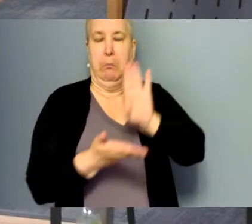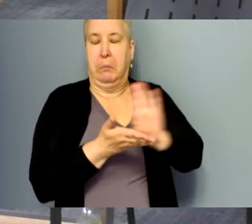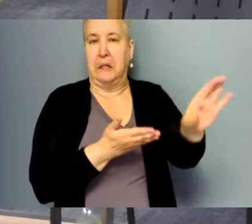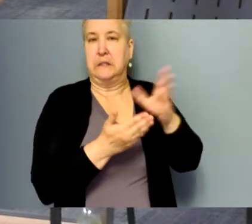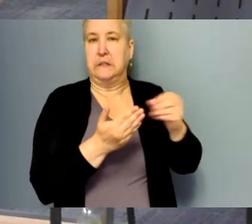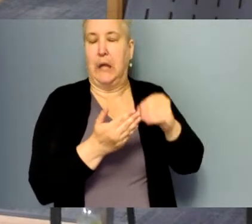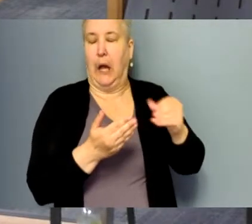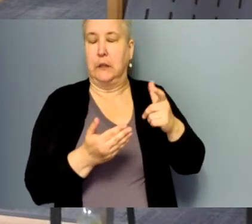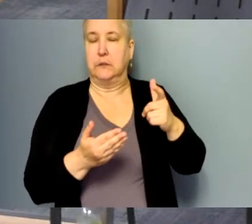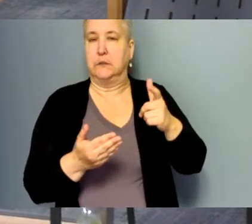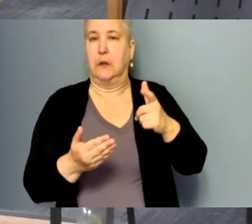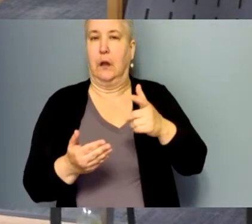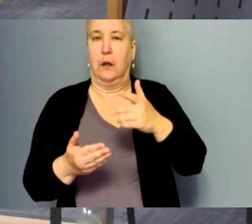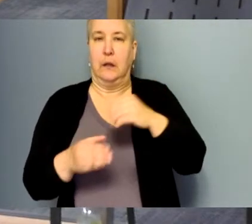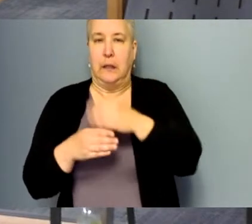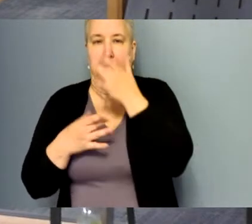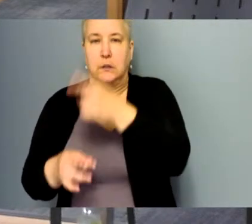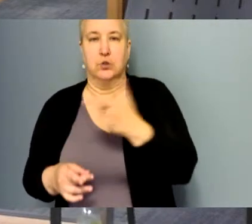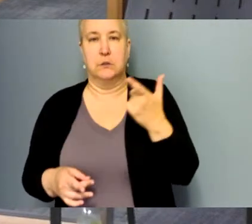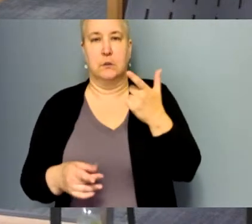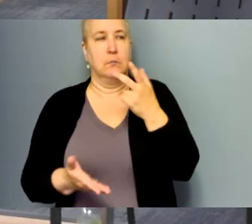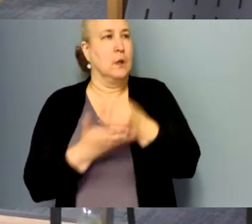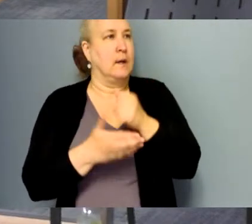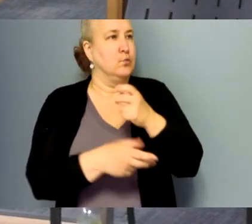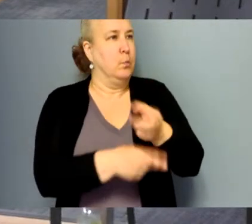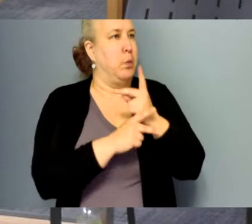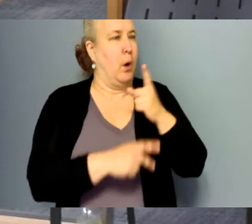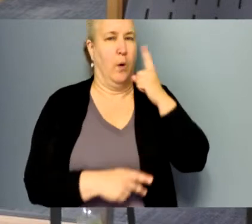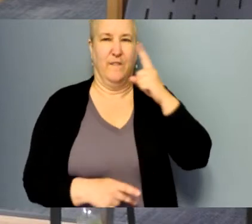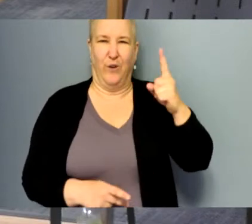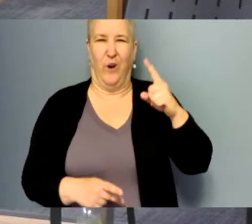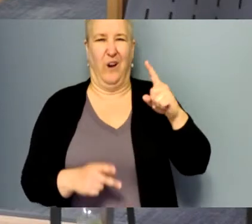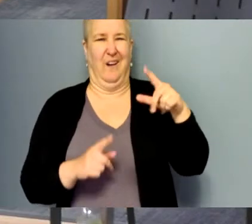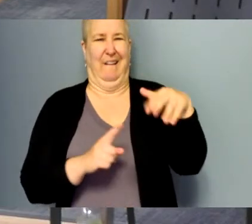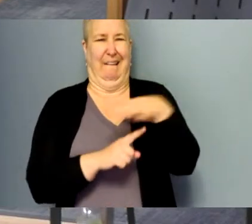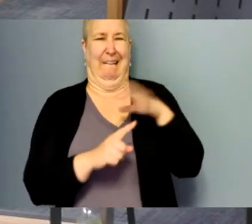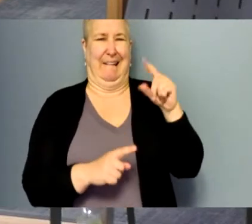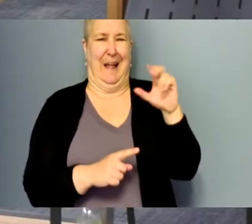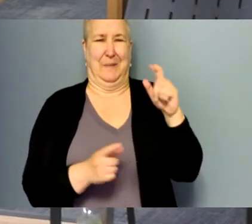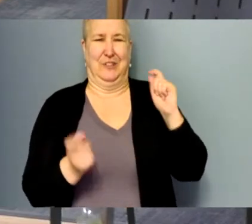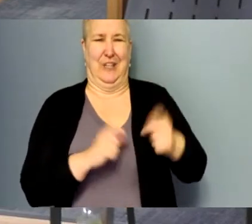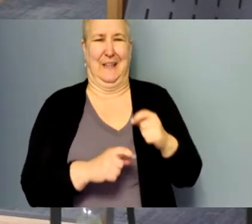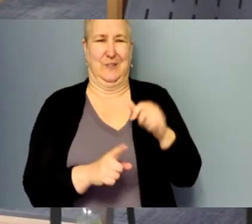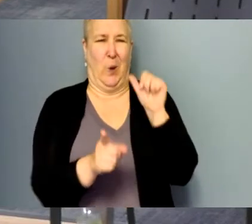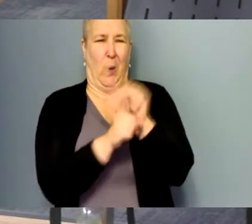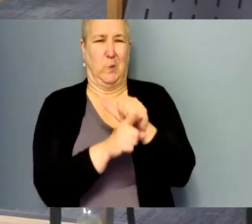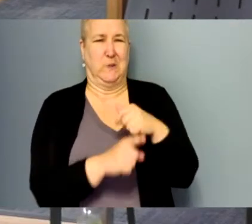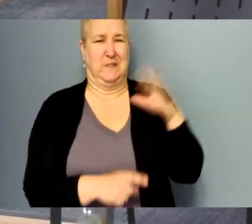interest, money we didn't have to borrow for these climate change hoax. Thank you very much.